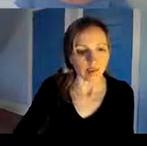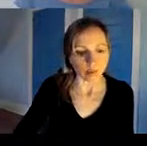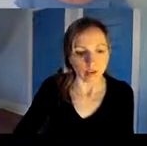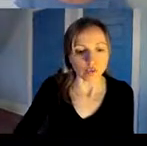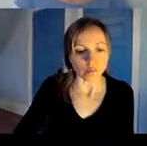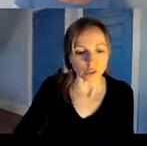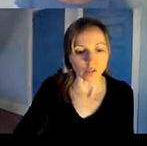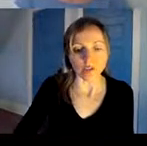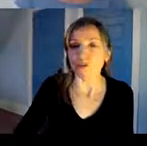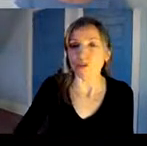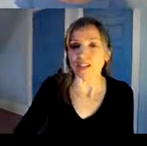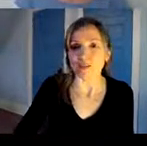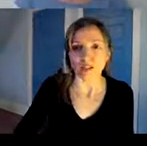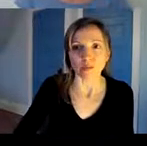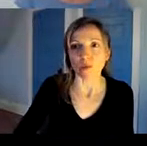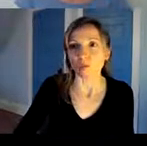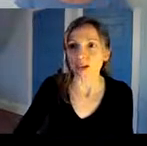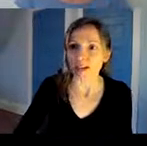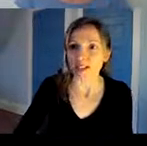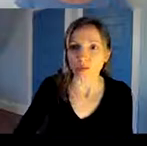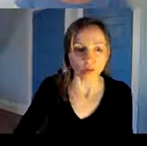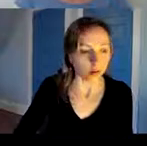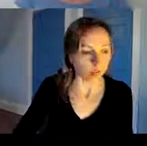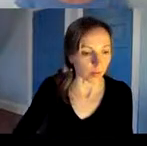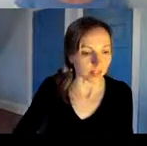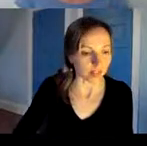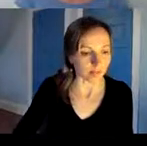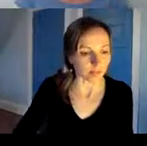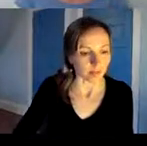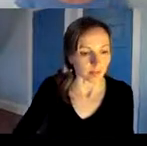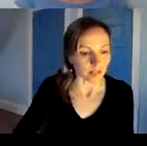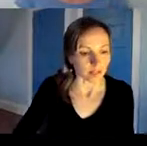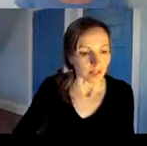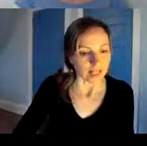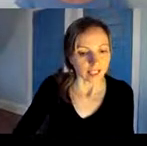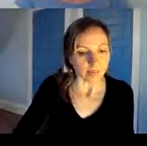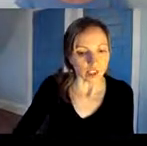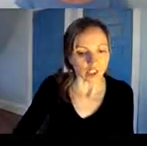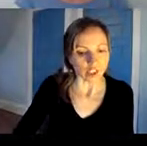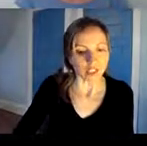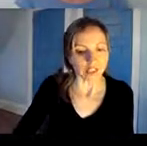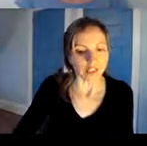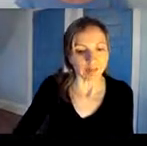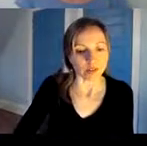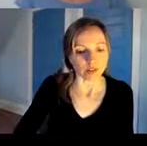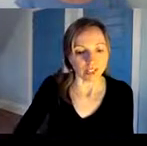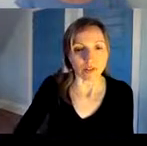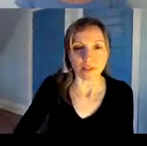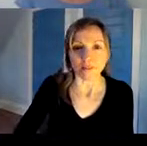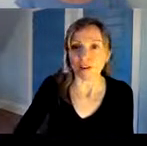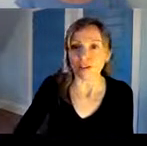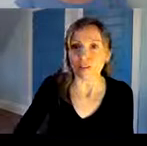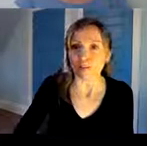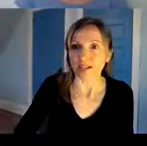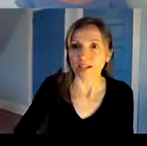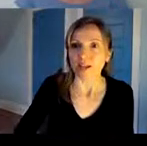plant that's been brought into a region by human activity, whether by accident or on purpose. As the climate changes and landscapes are developed,